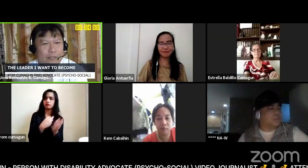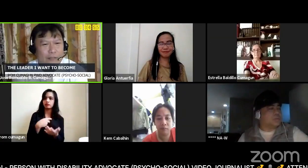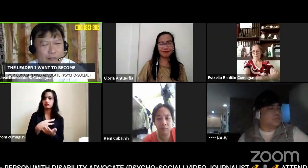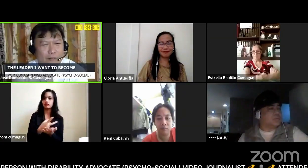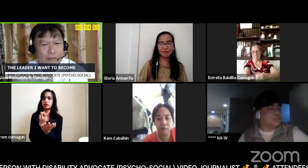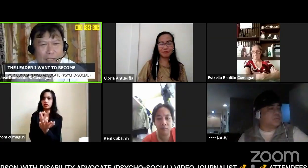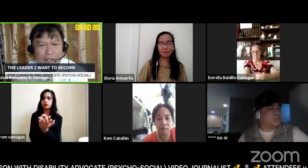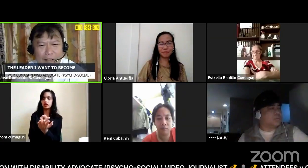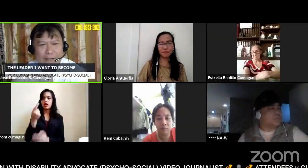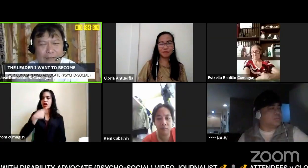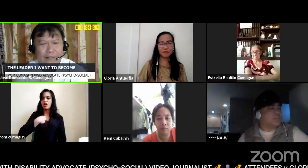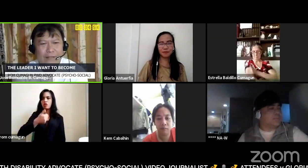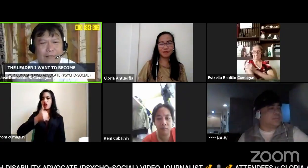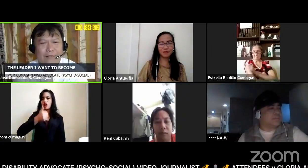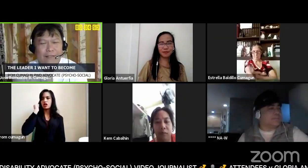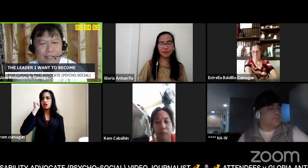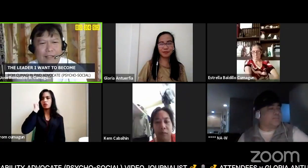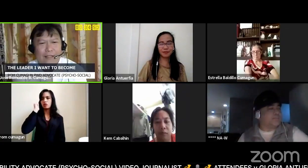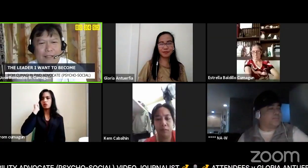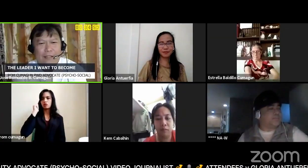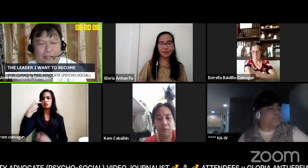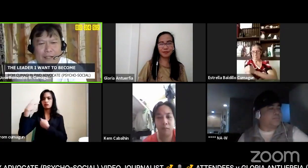I didn't want to care.